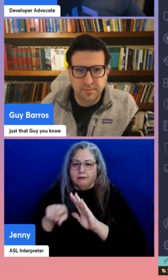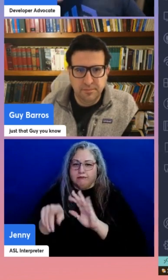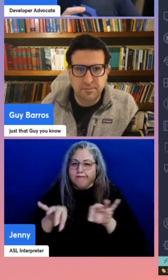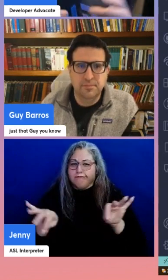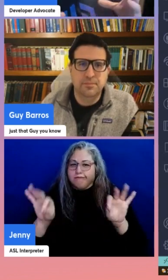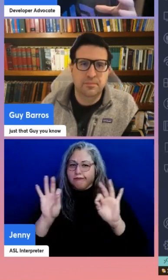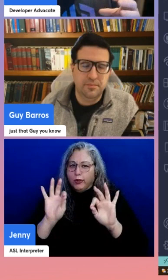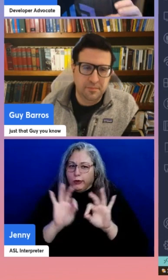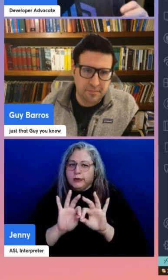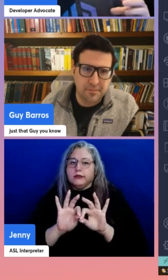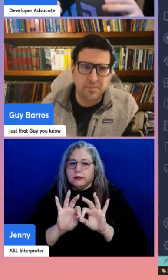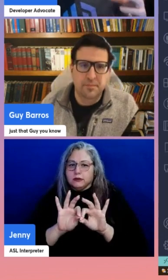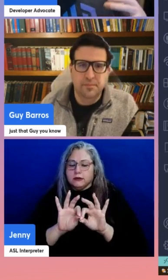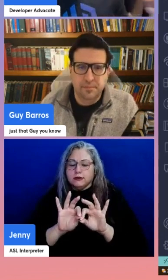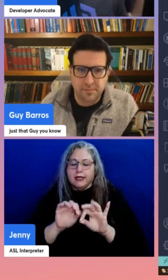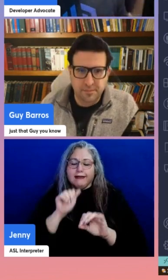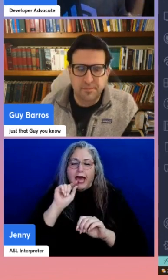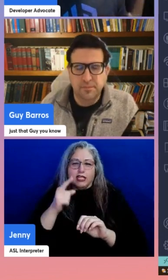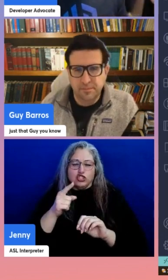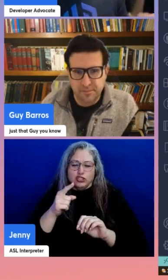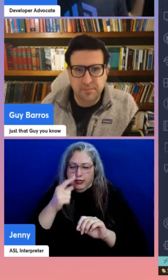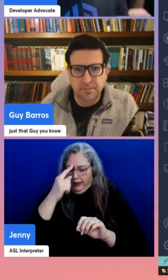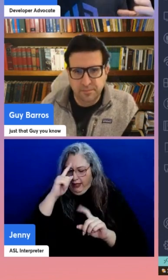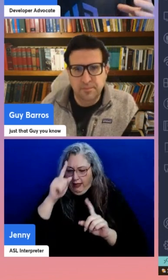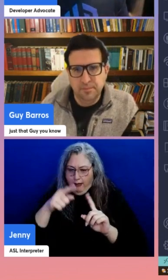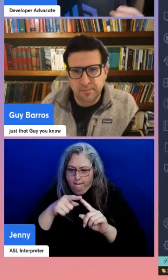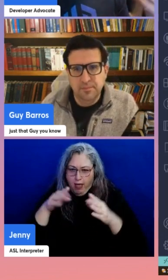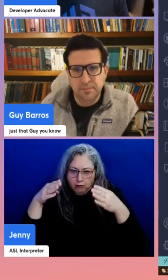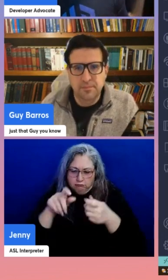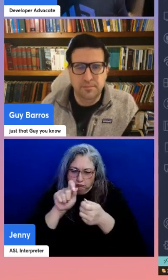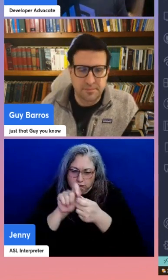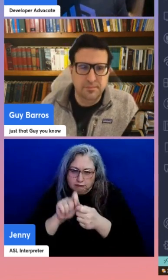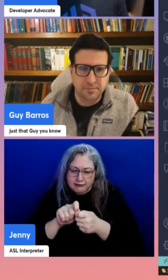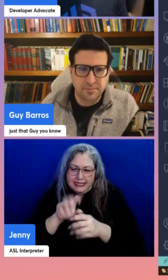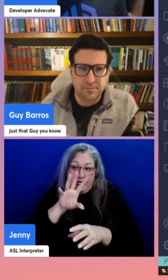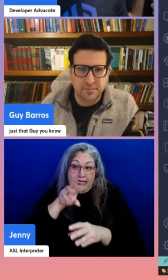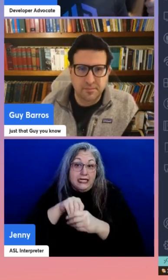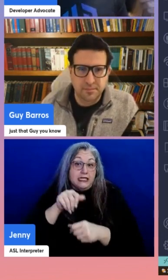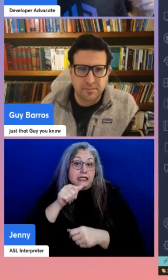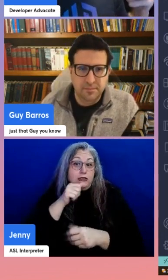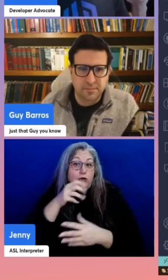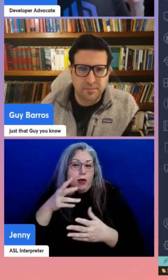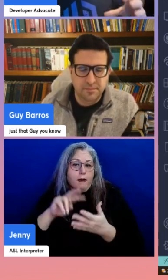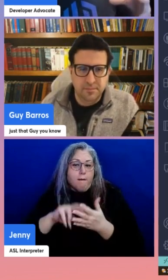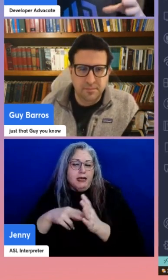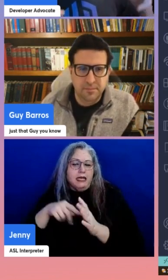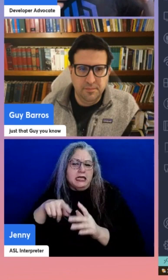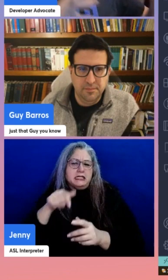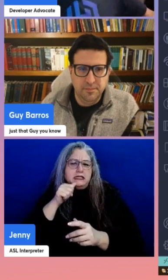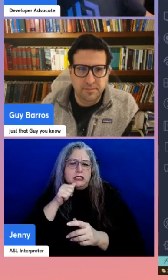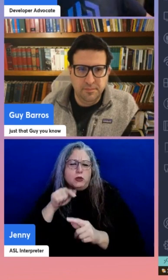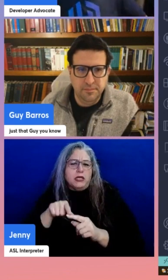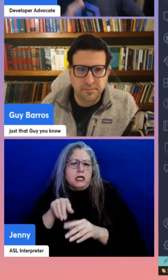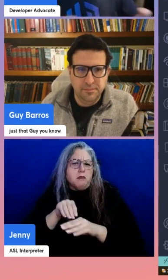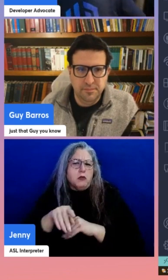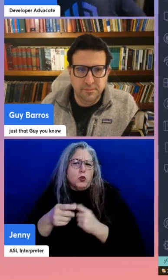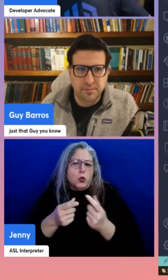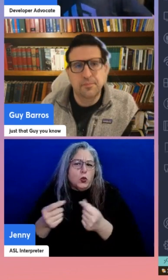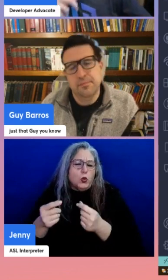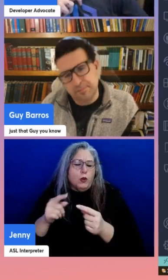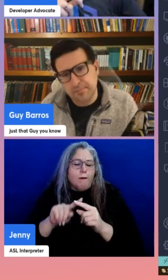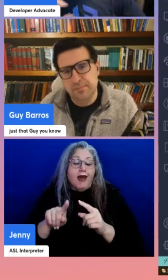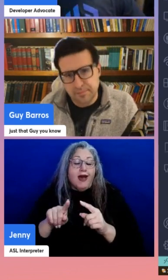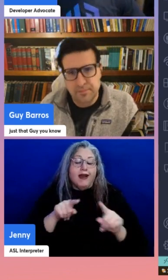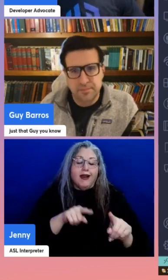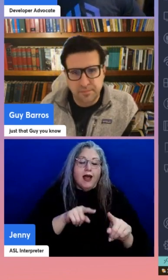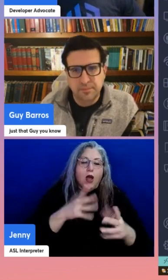be not only granular about what is the composition of the secret, as in what can it do, but what can you access